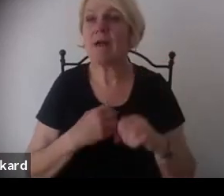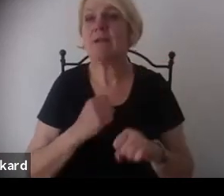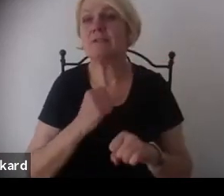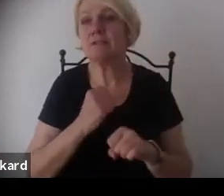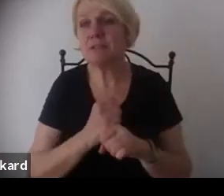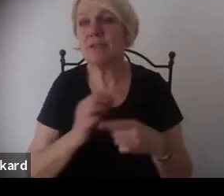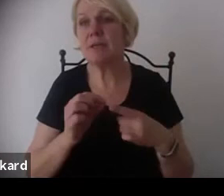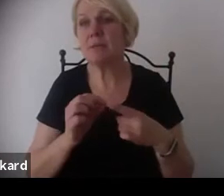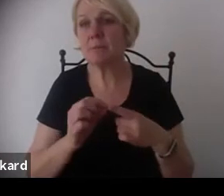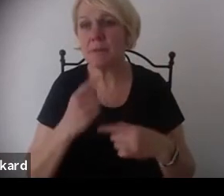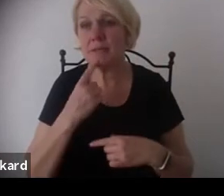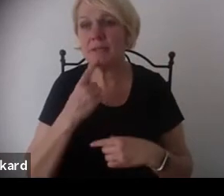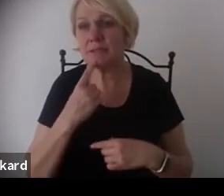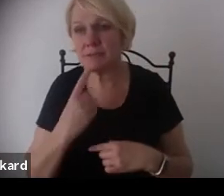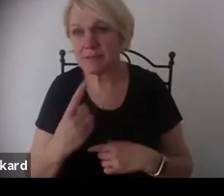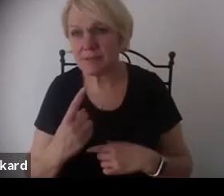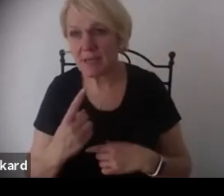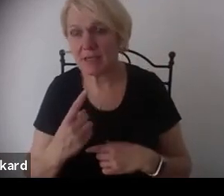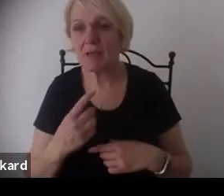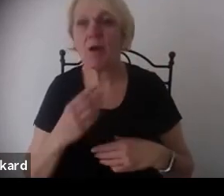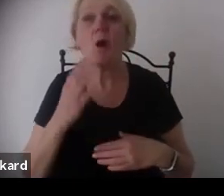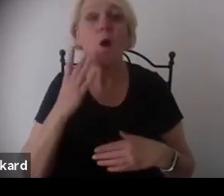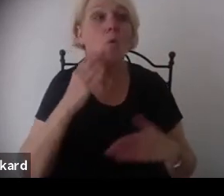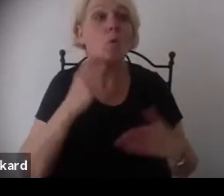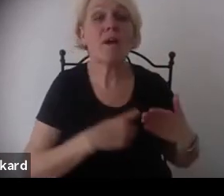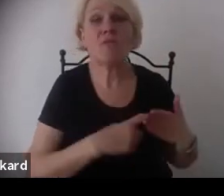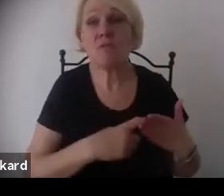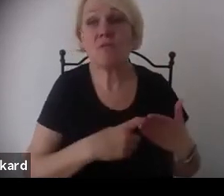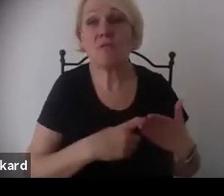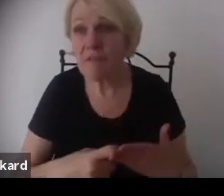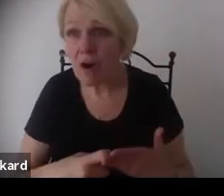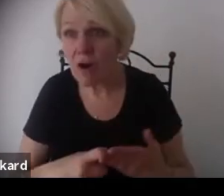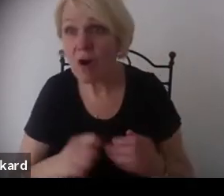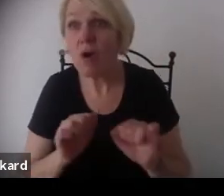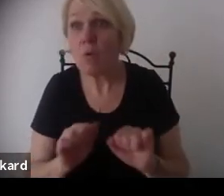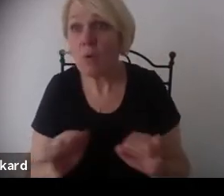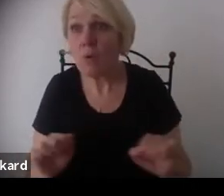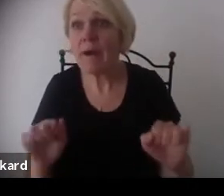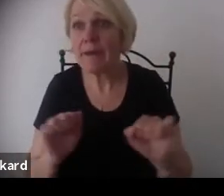It hasn't stopped. It should be happening as normal. There shouldn't be any issues or challenges.